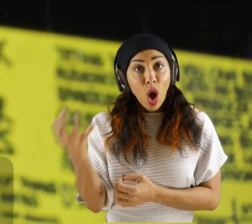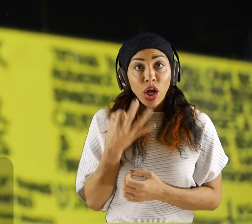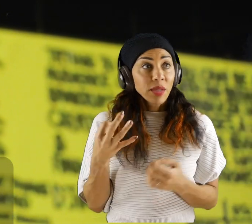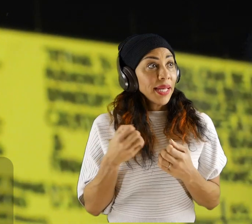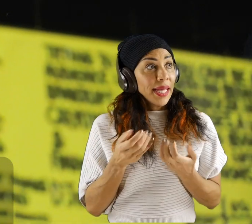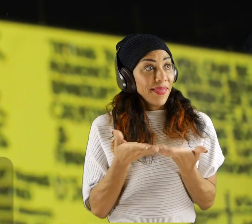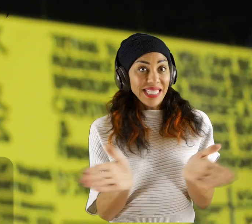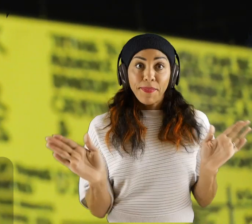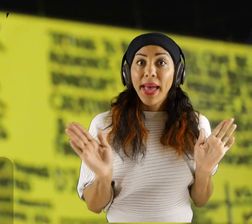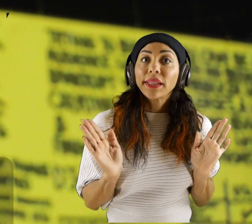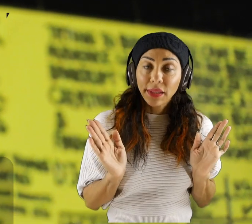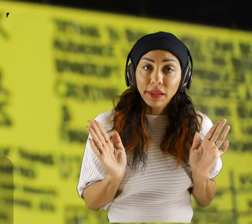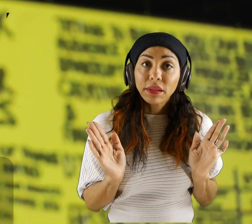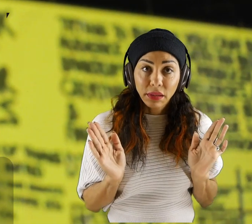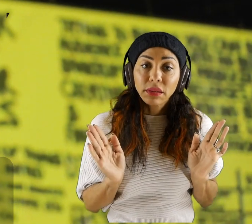It's